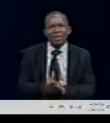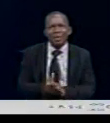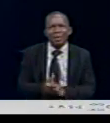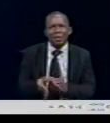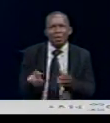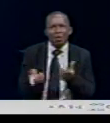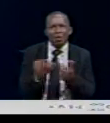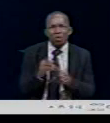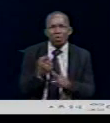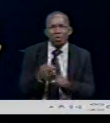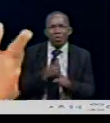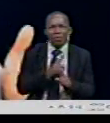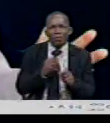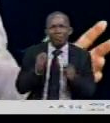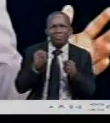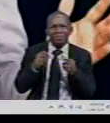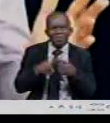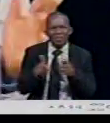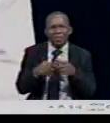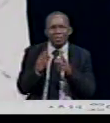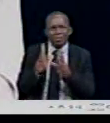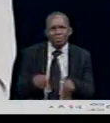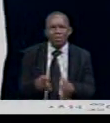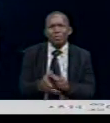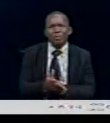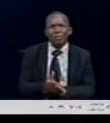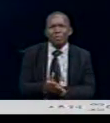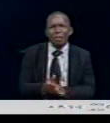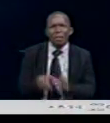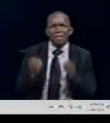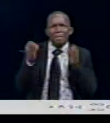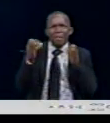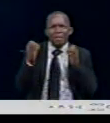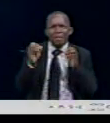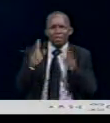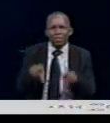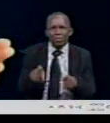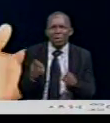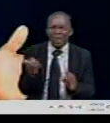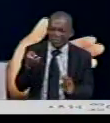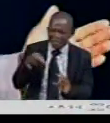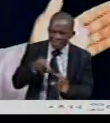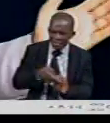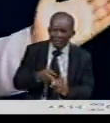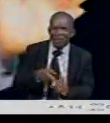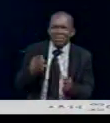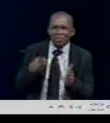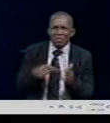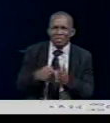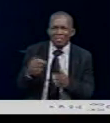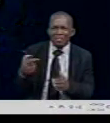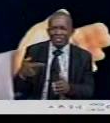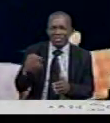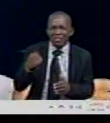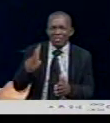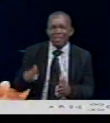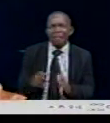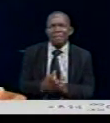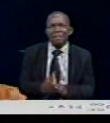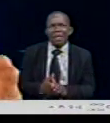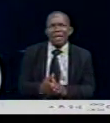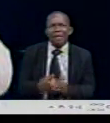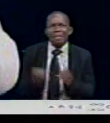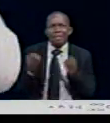time. Number of ministers that have keyed in into the GCK and messages that have been received